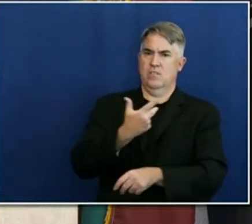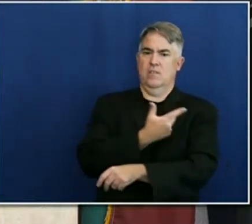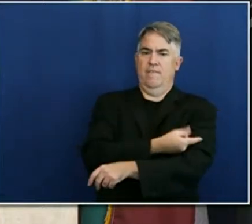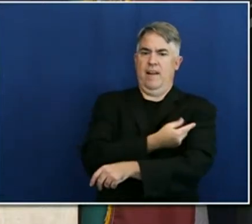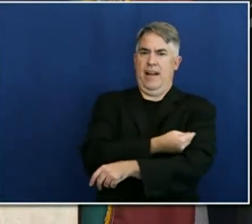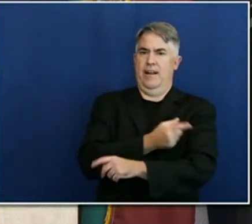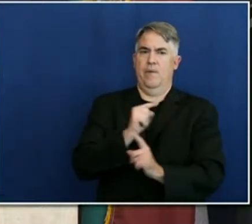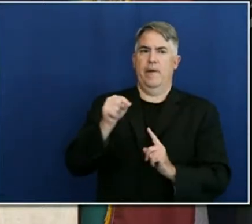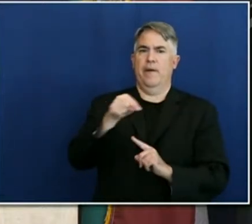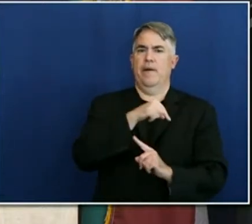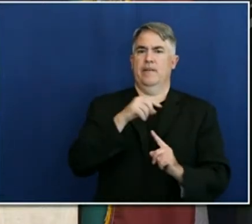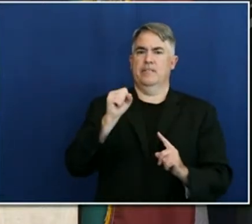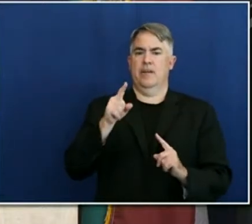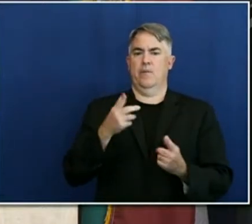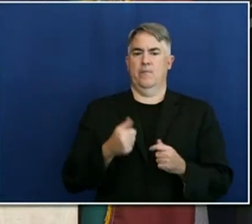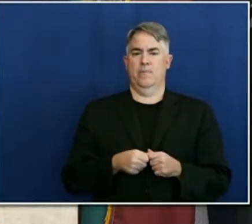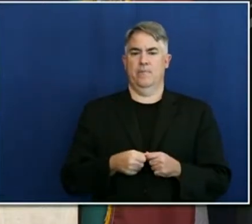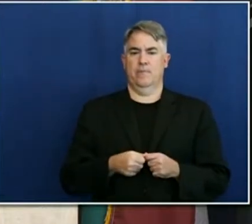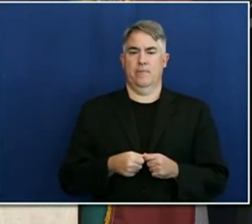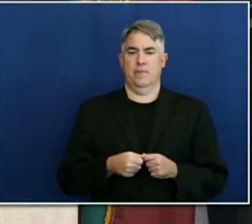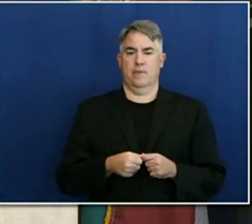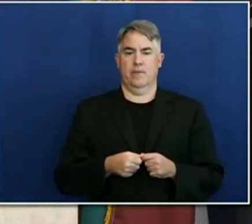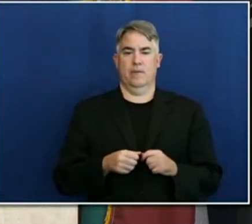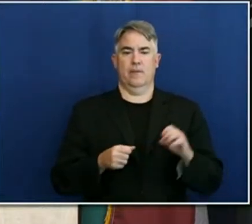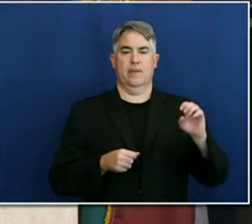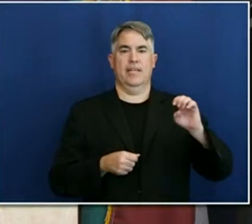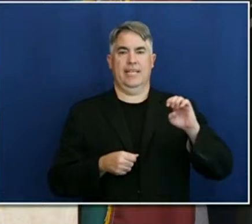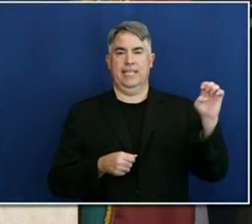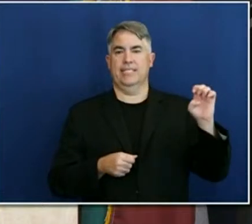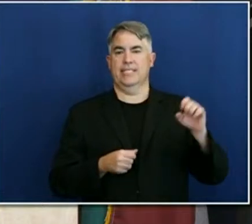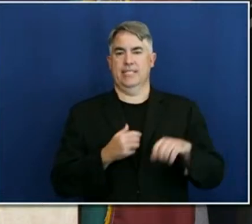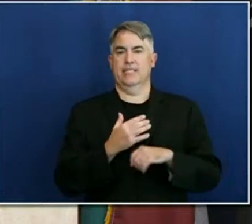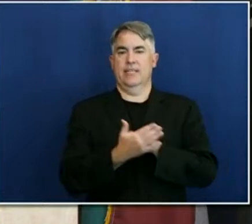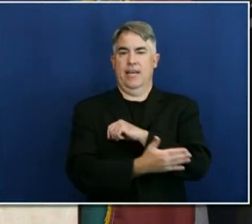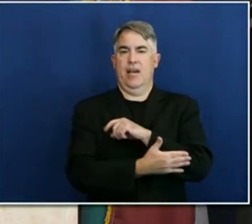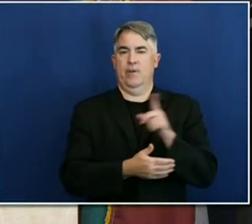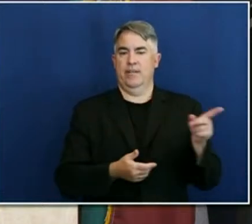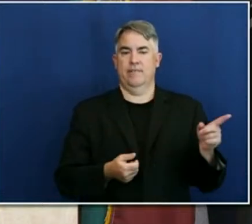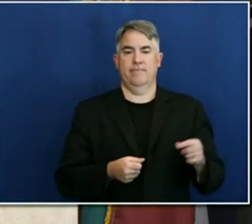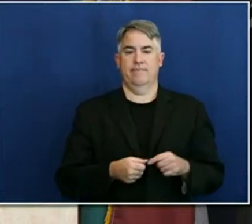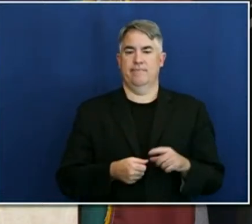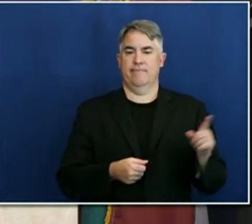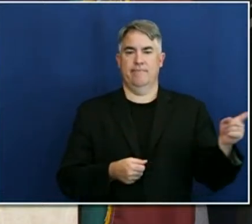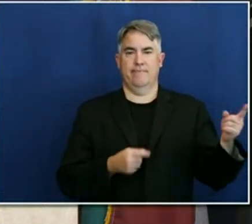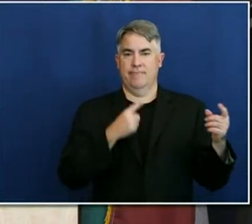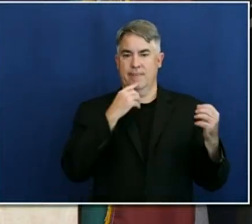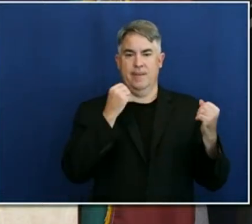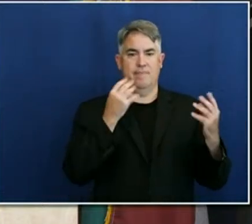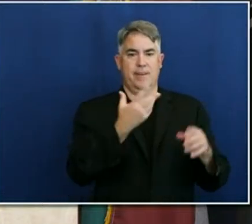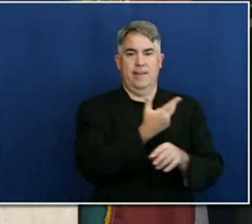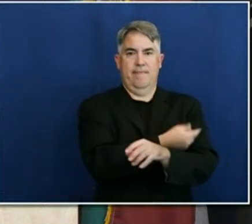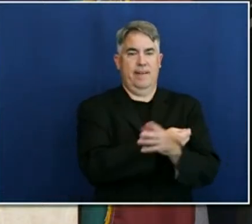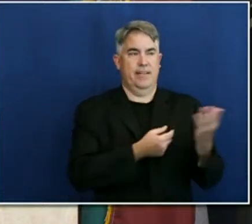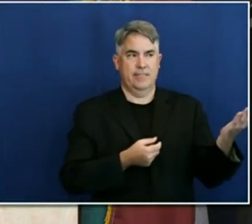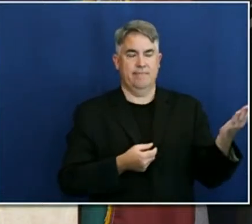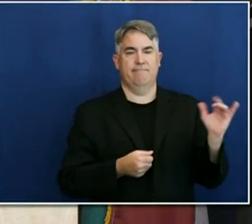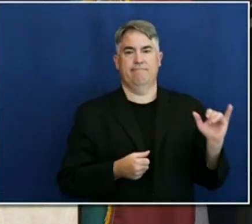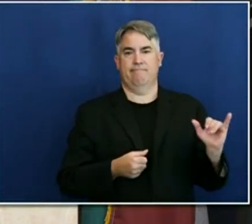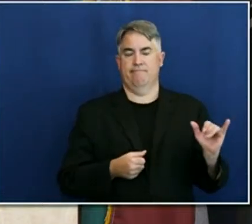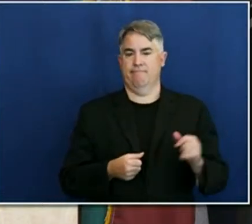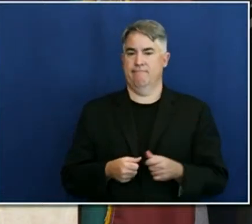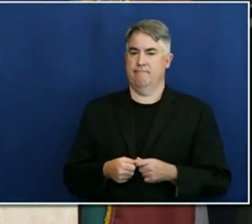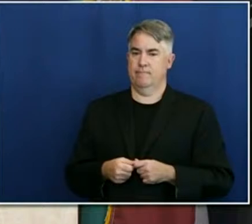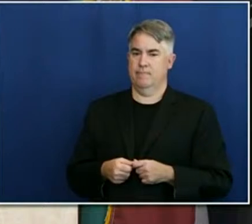County, areas of East County is where we've seen some of the lowest utilization of vaccines and uptick. There's kind of